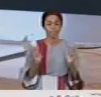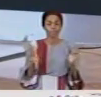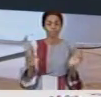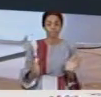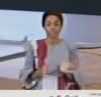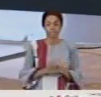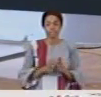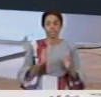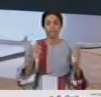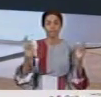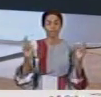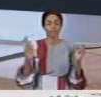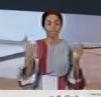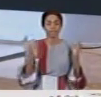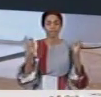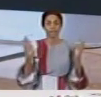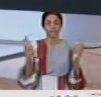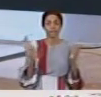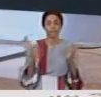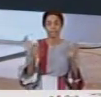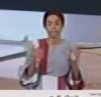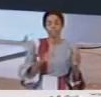Hosanna.